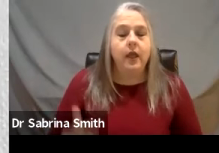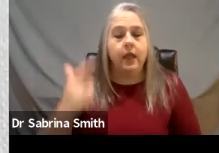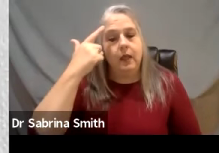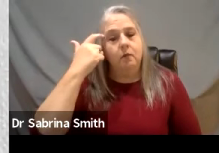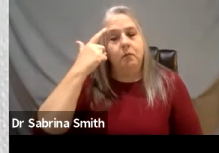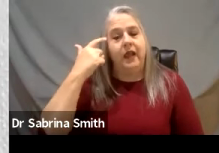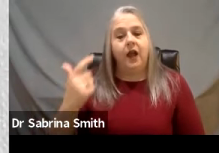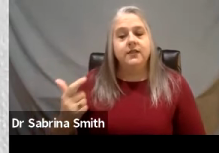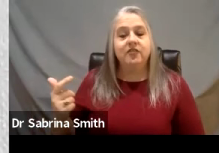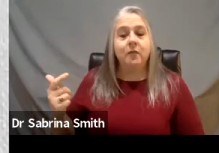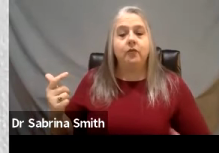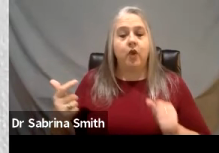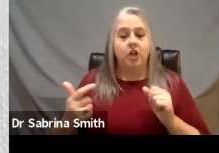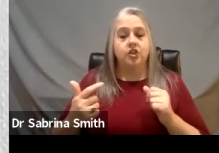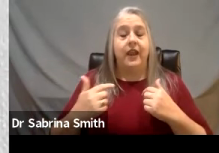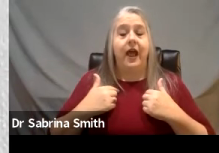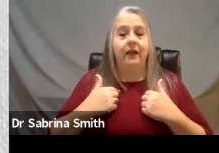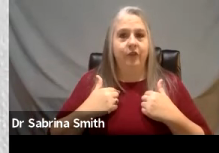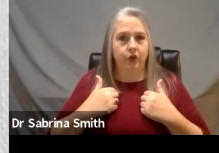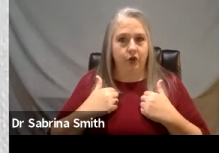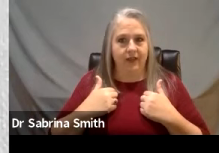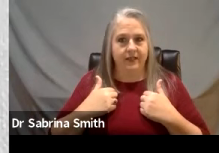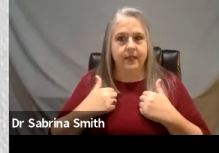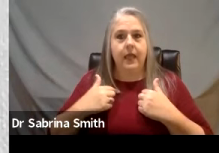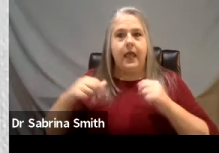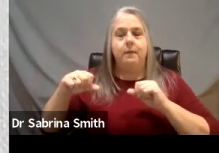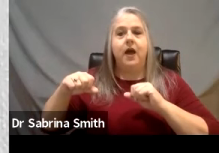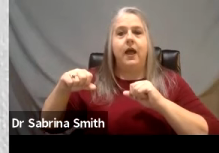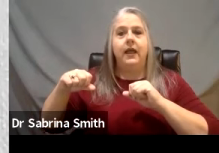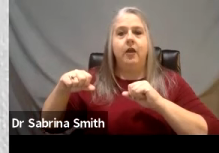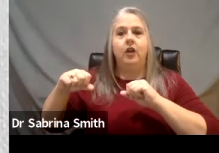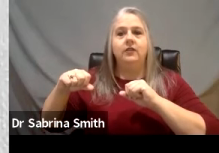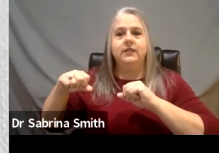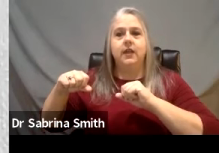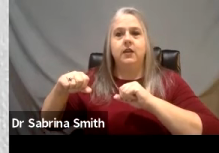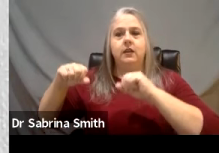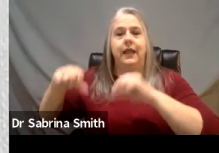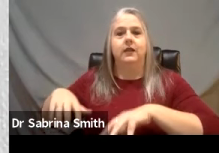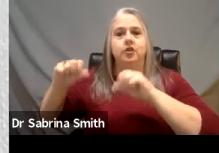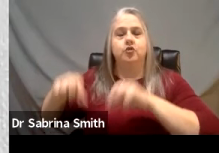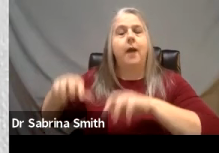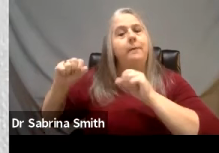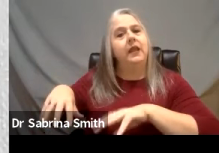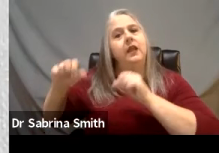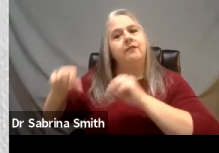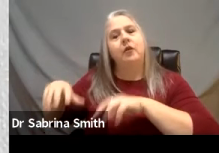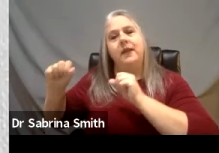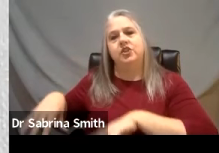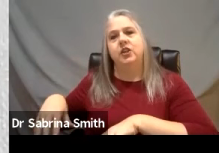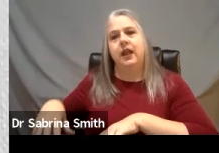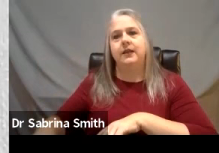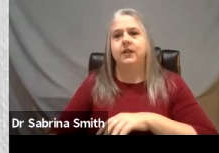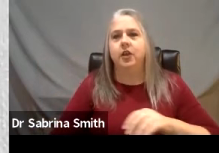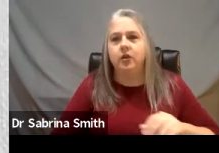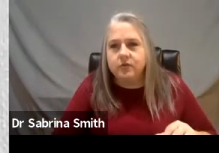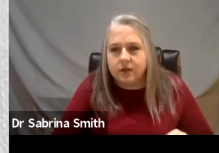So because of my rush that I feel nervous, am I all of a sudden like dropping